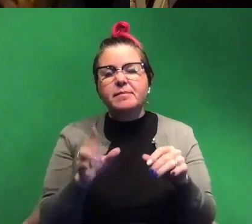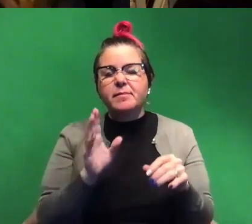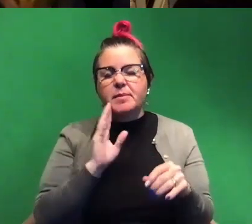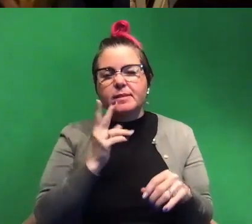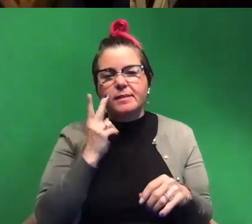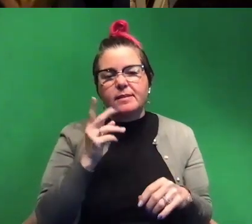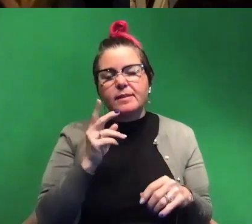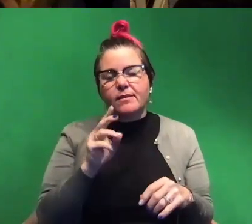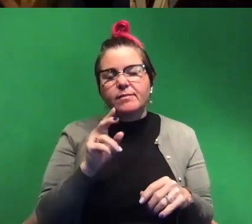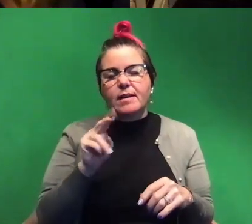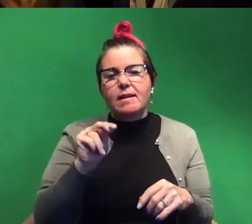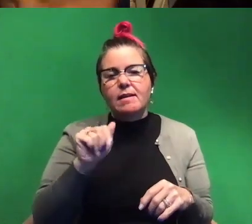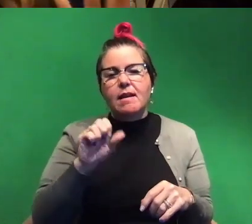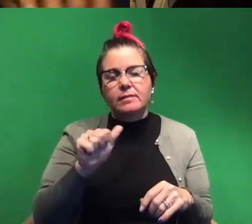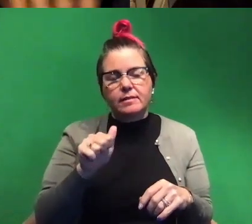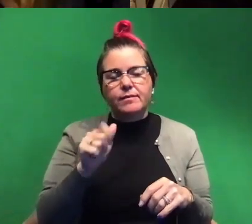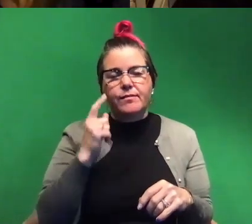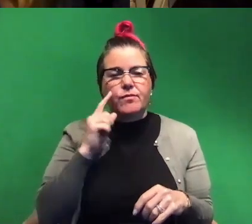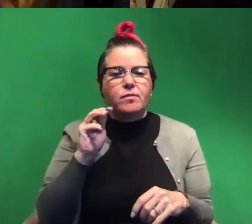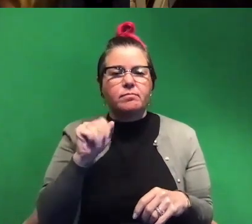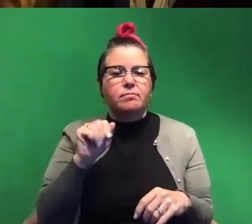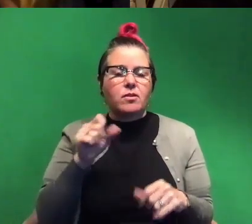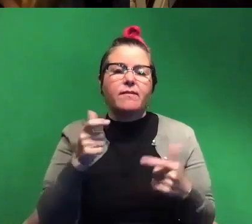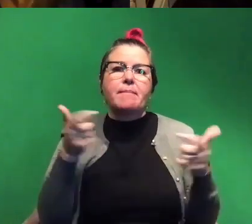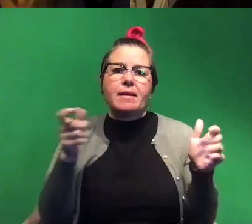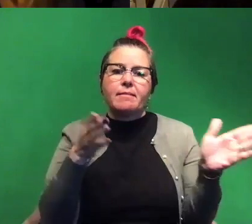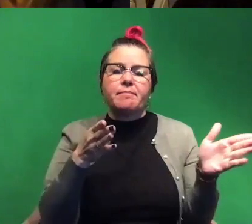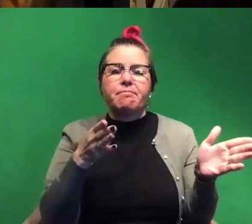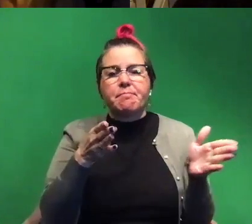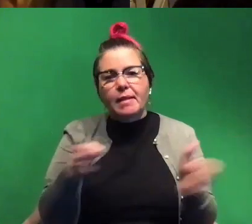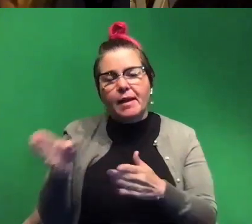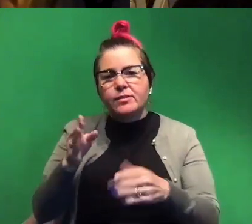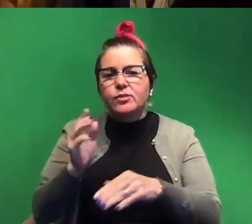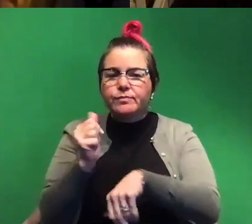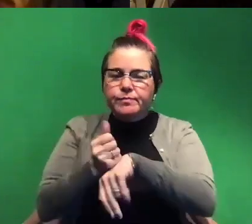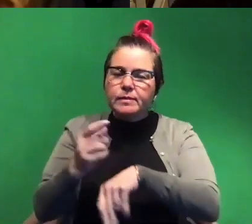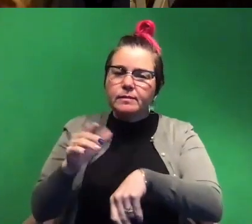that NASA is considering for these broad plans to build up like a base on Mars.